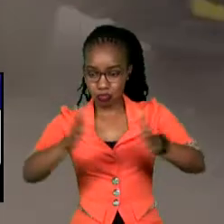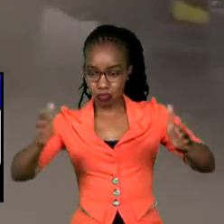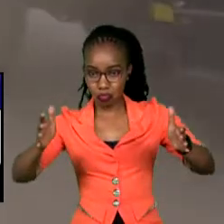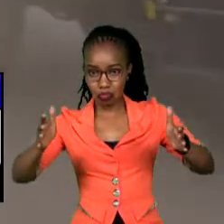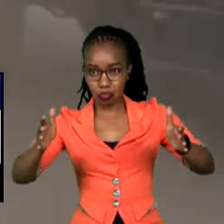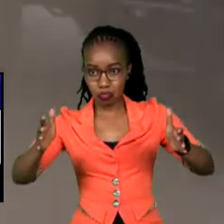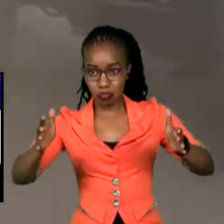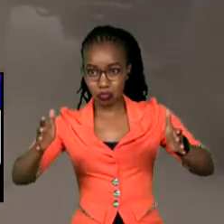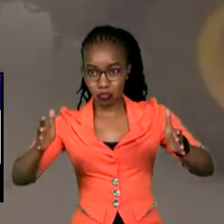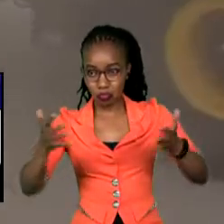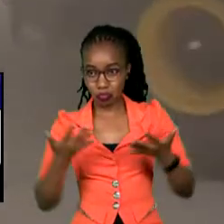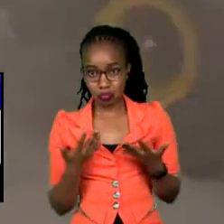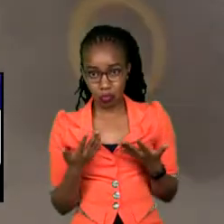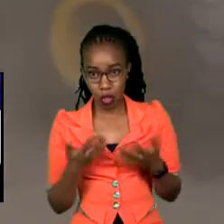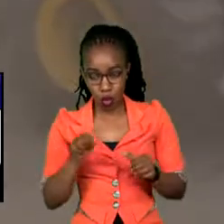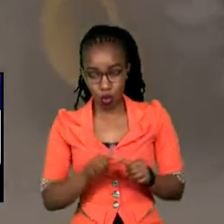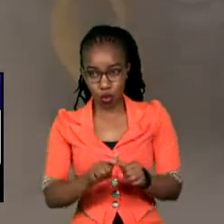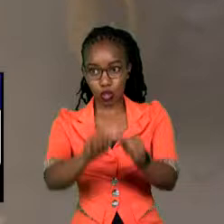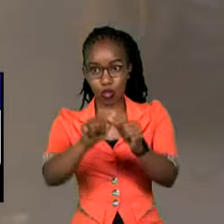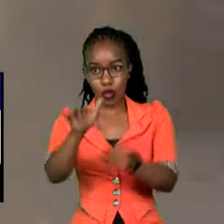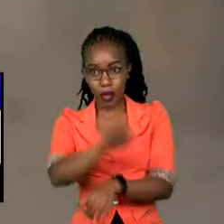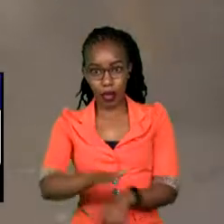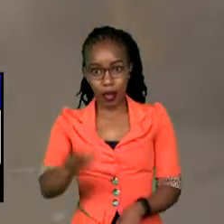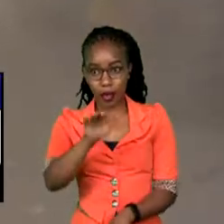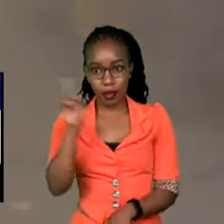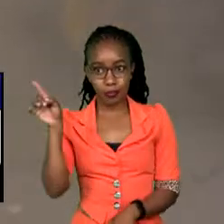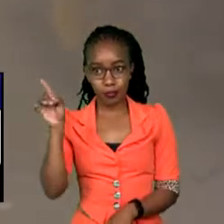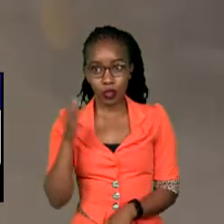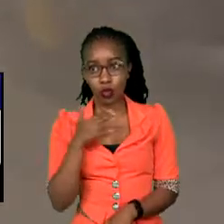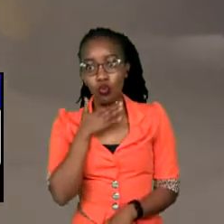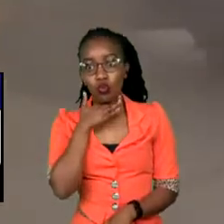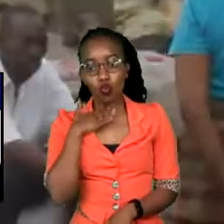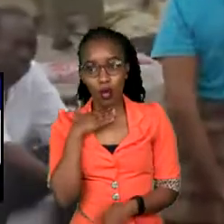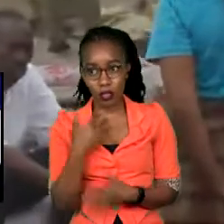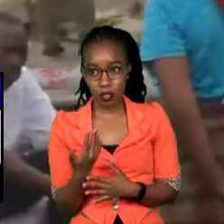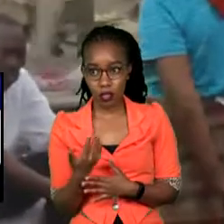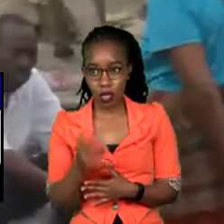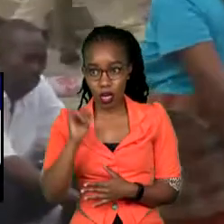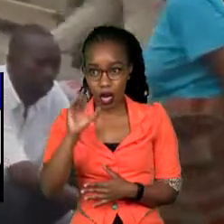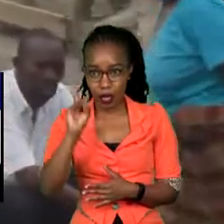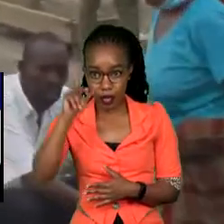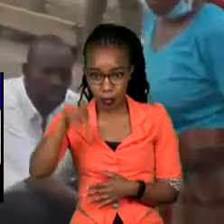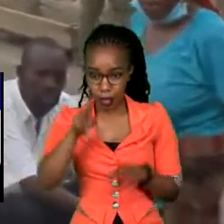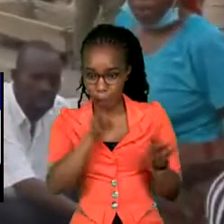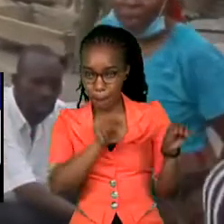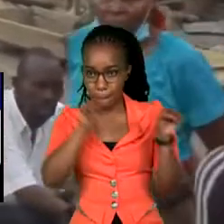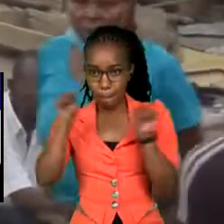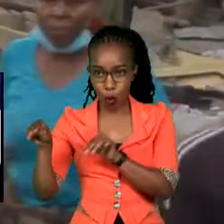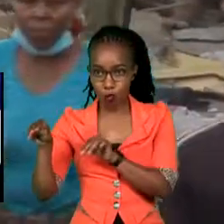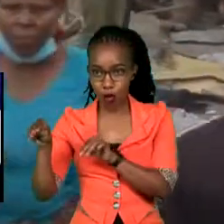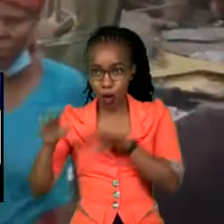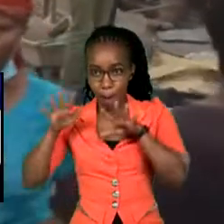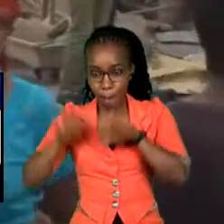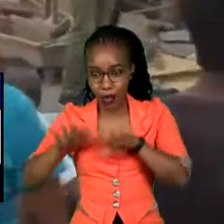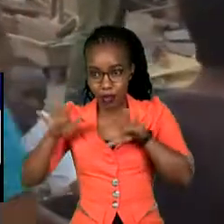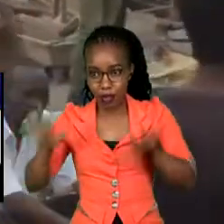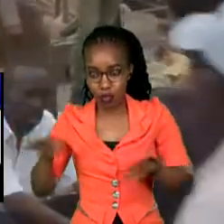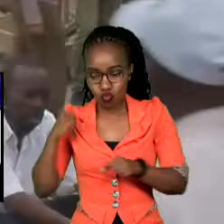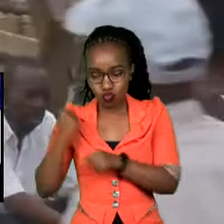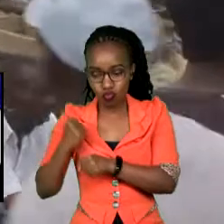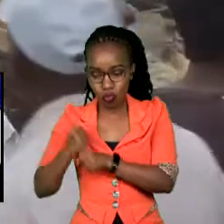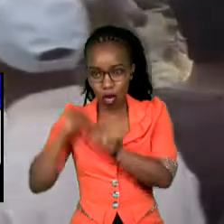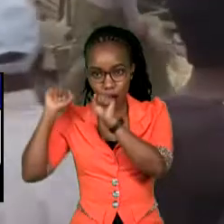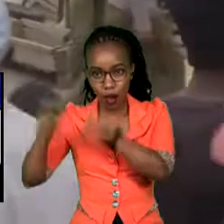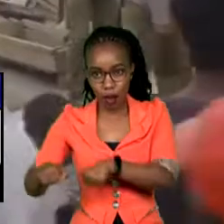roads works going on around the area. They want the displaced people to be relocated to nearby market where they can operate from.